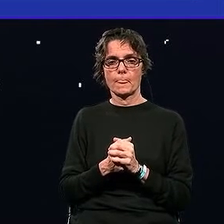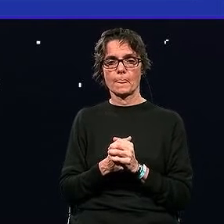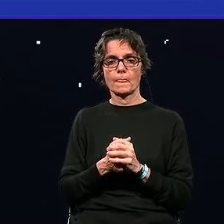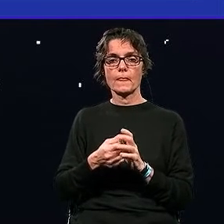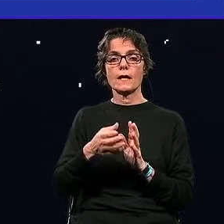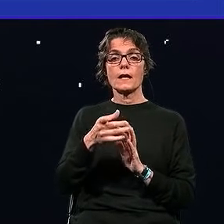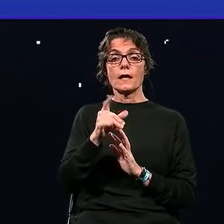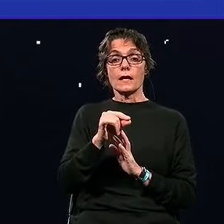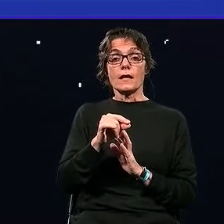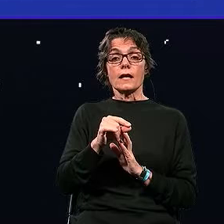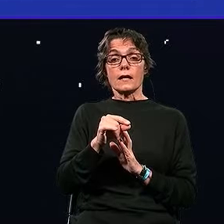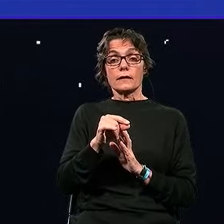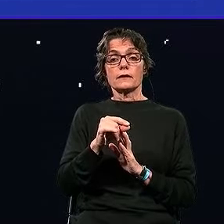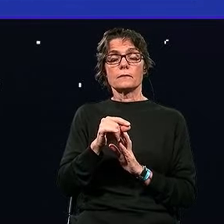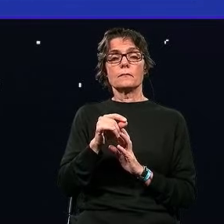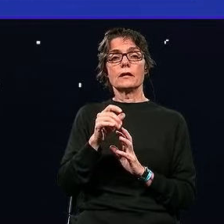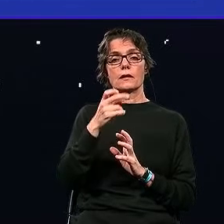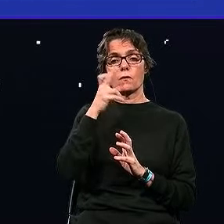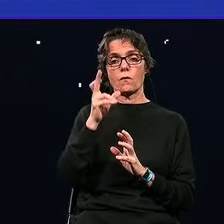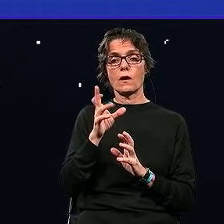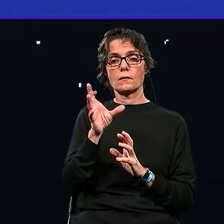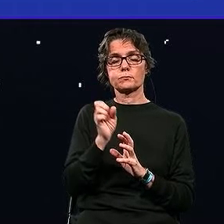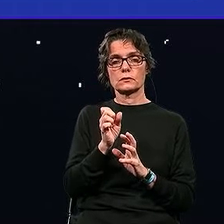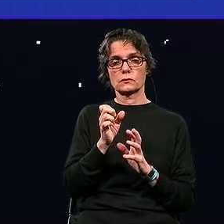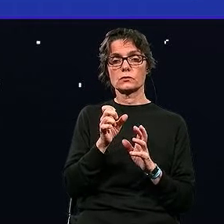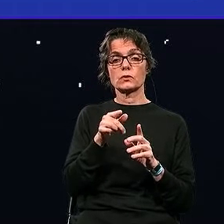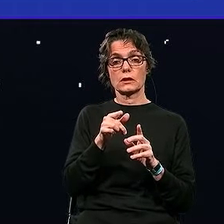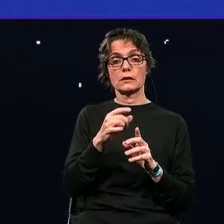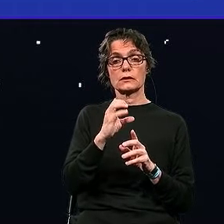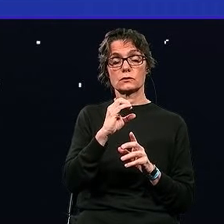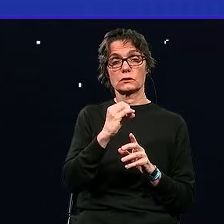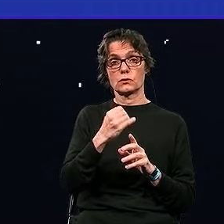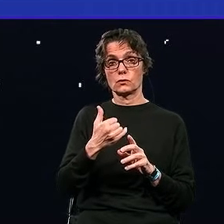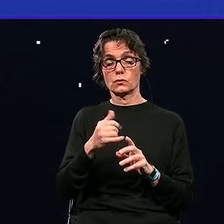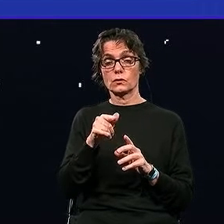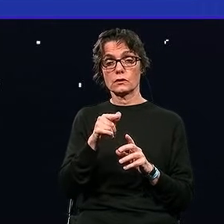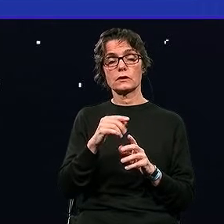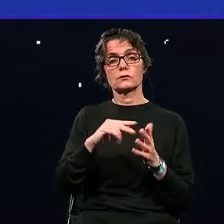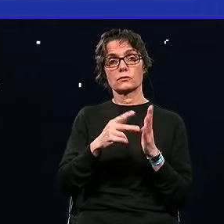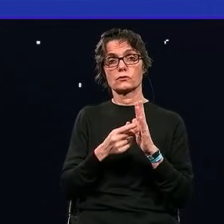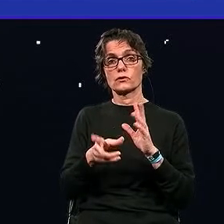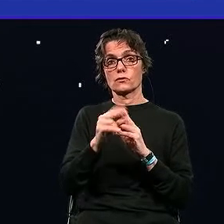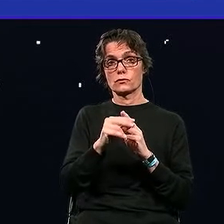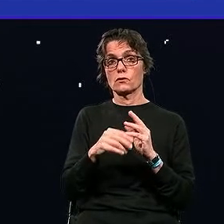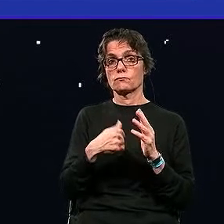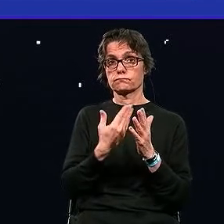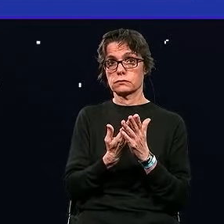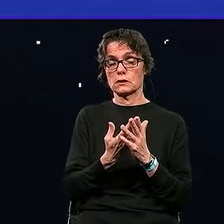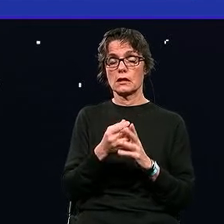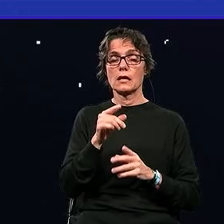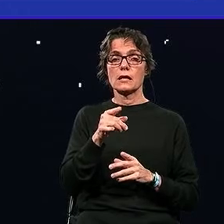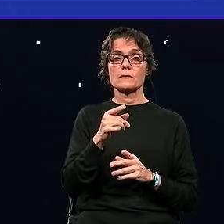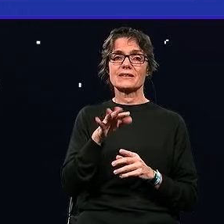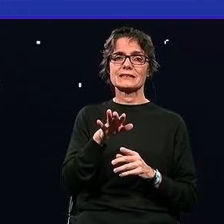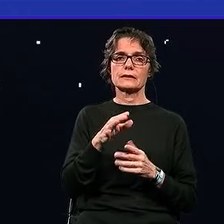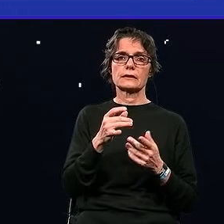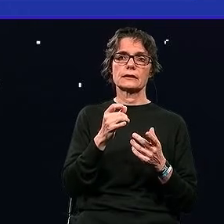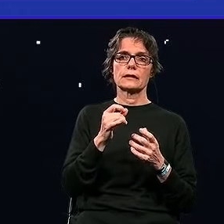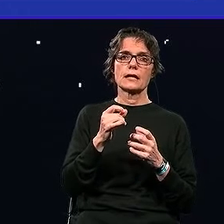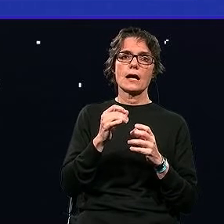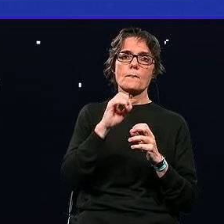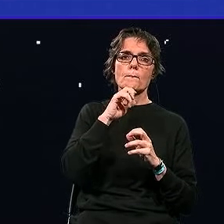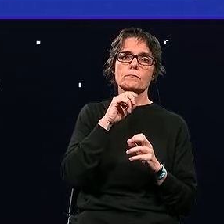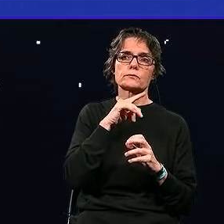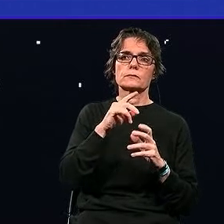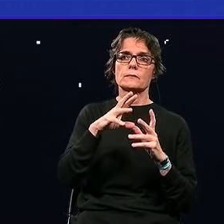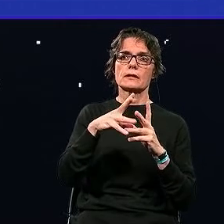going to be critical. It's still a bit of a technology shot at the moment. It's still a new technology, but it's not going to be the panacea. It's not going to deliver